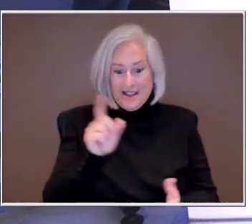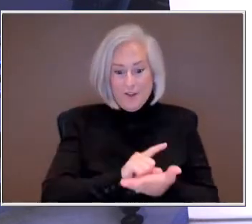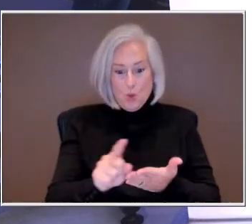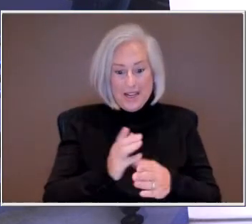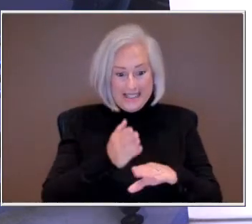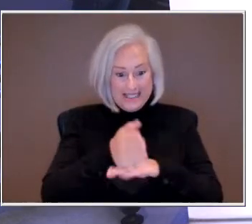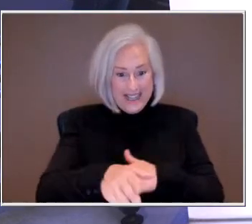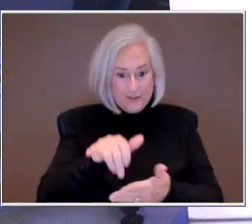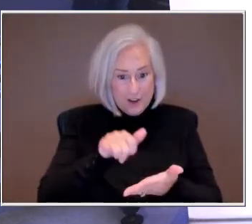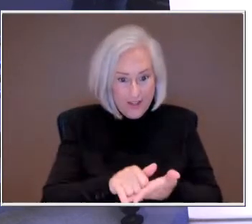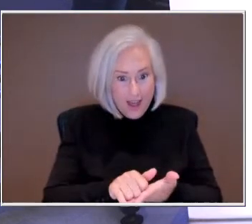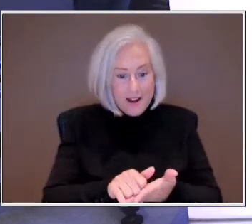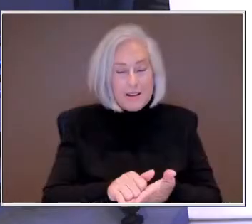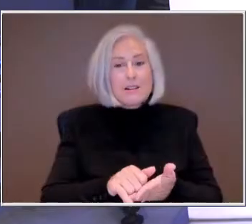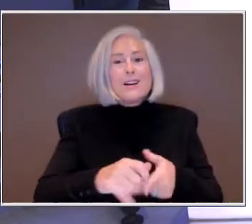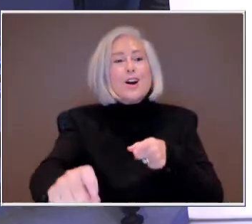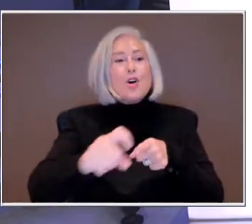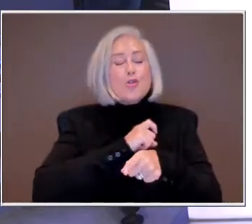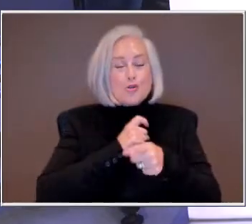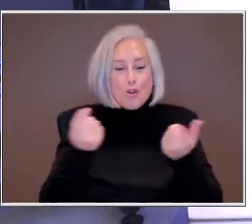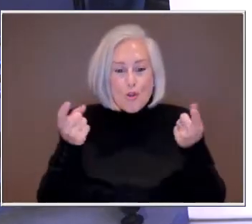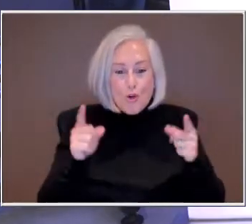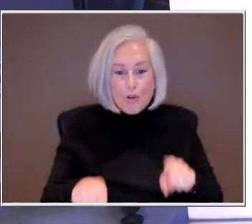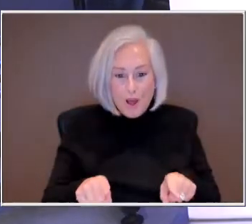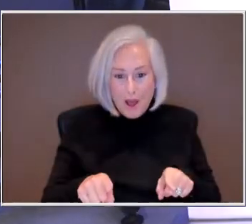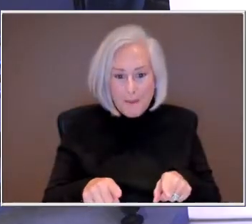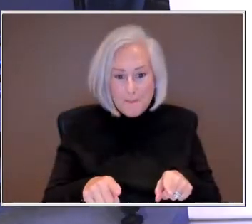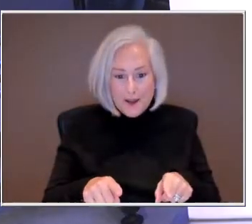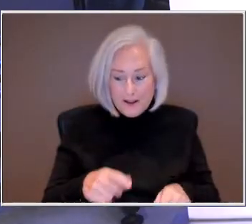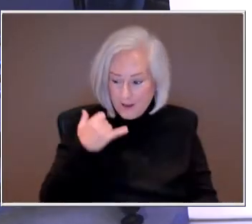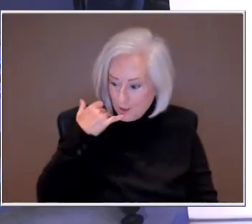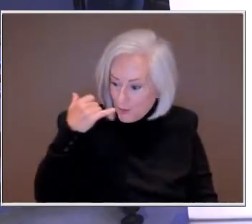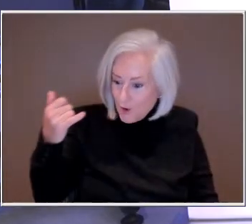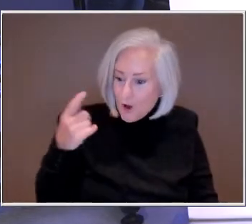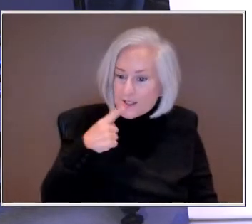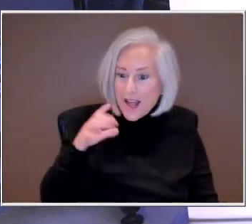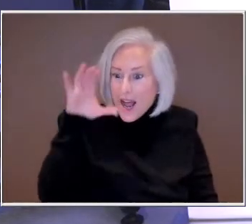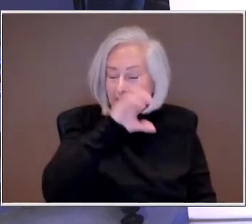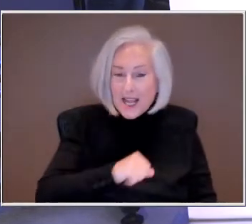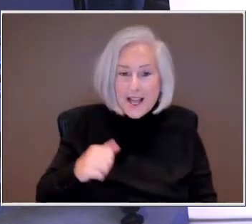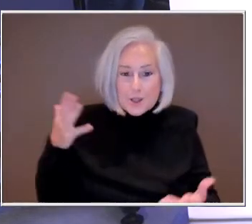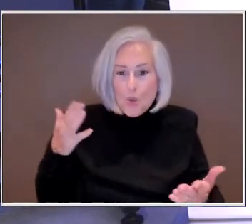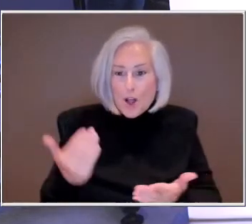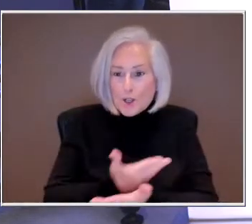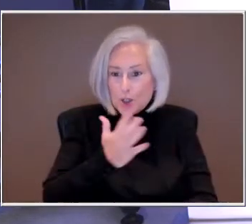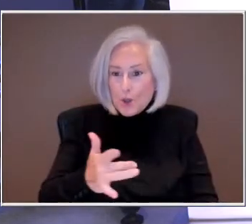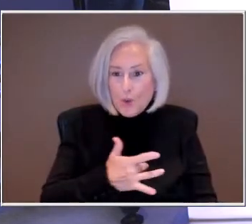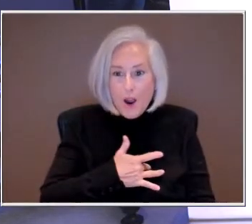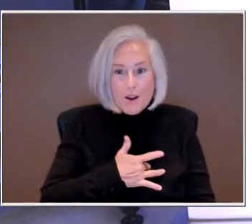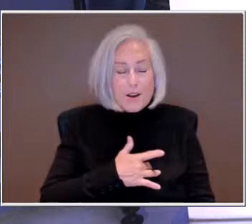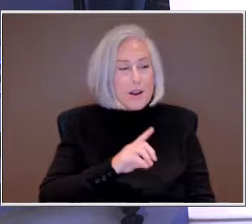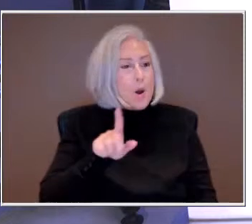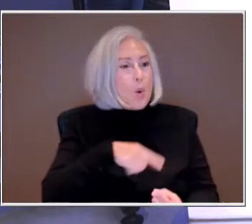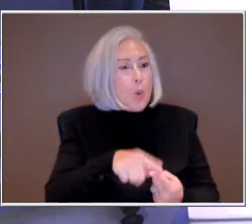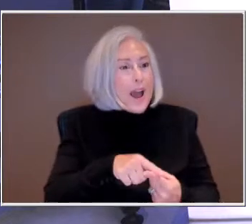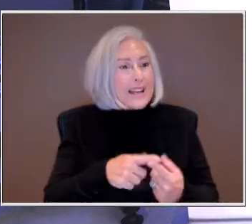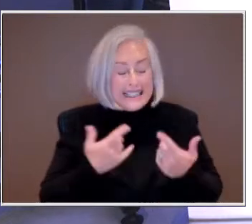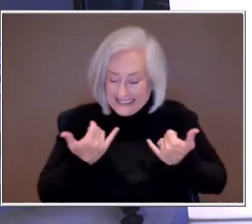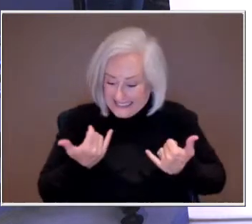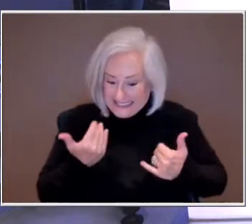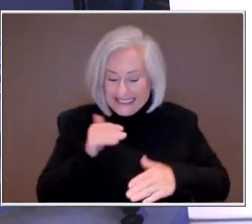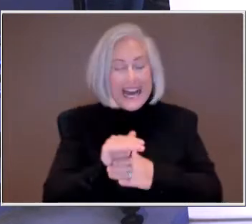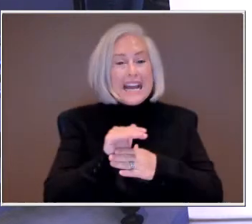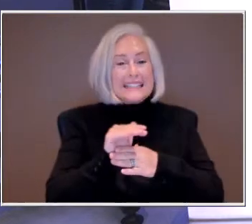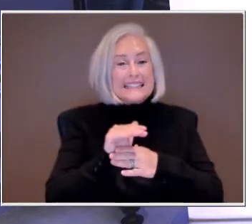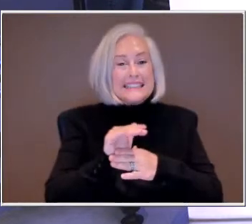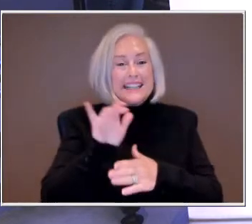you'd be getting that call. I remember you called me and said, guess what? I'm getting a new heart. And I said, when? And you said, tonight. And so that's when we scrambled and got